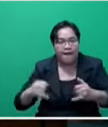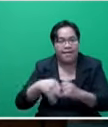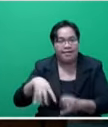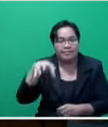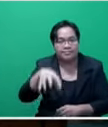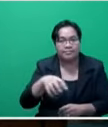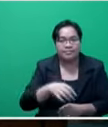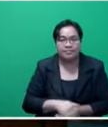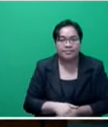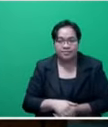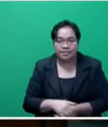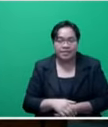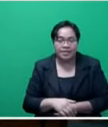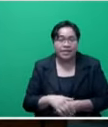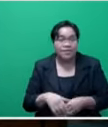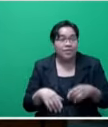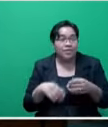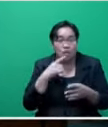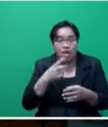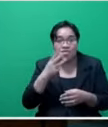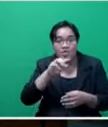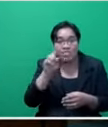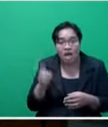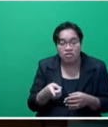This government station will serve a population of 3,000,